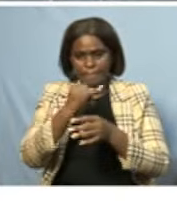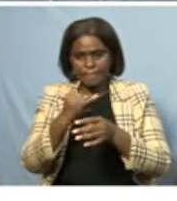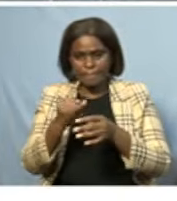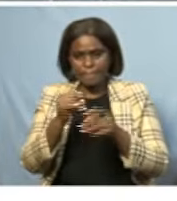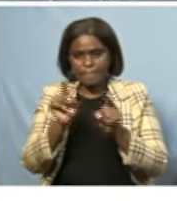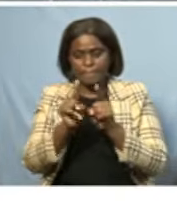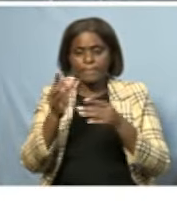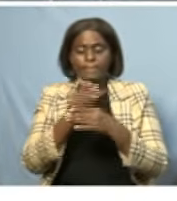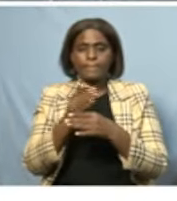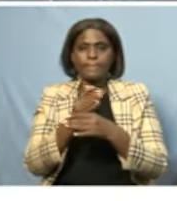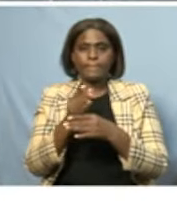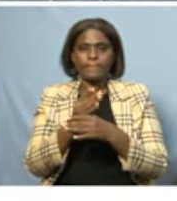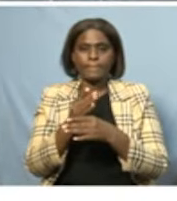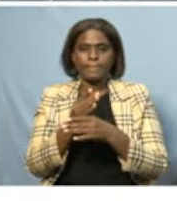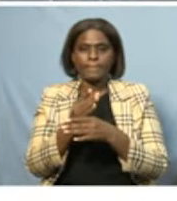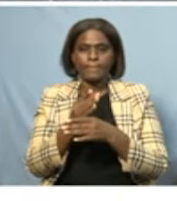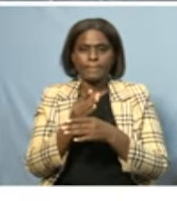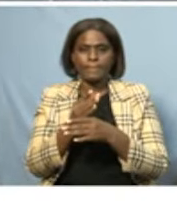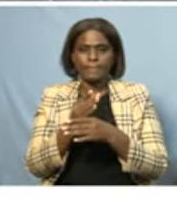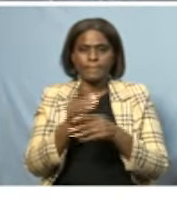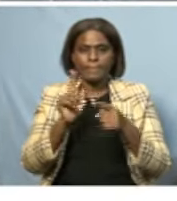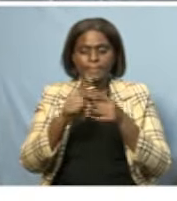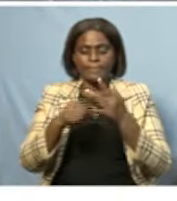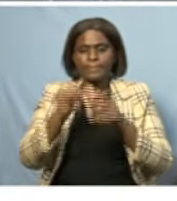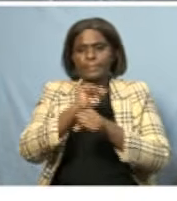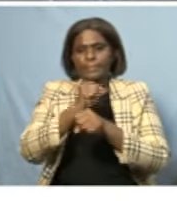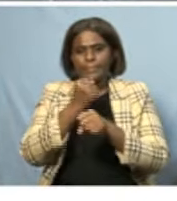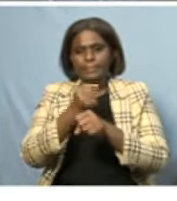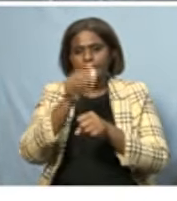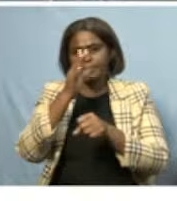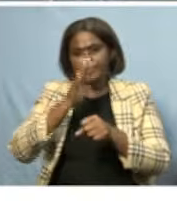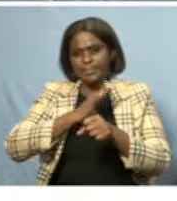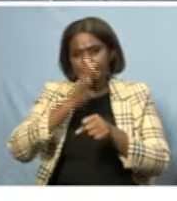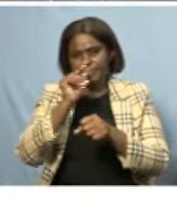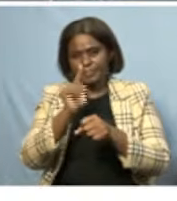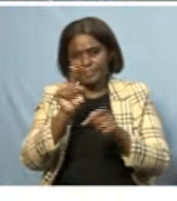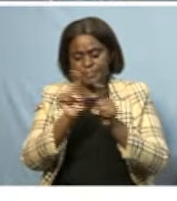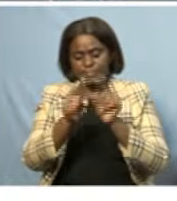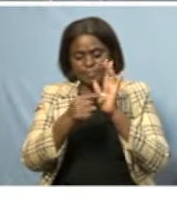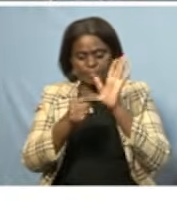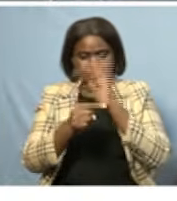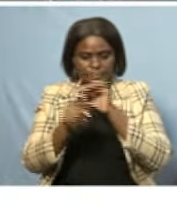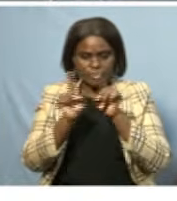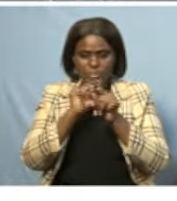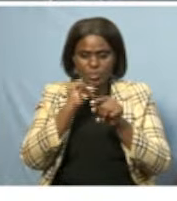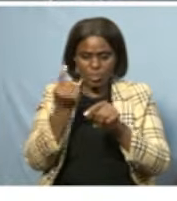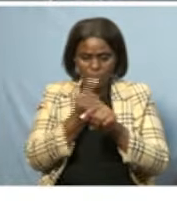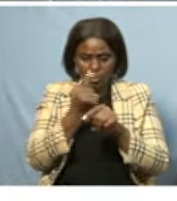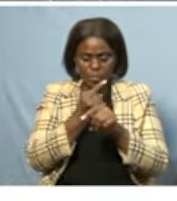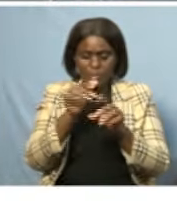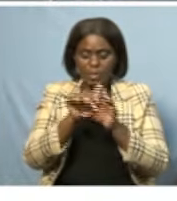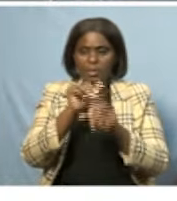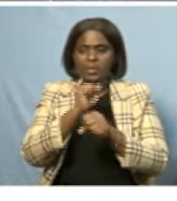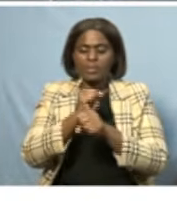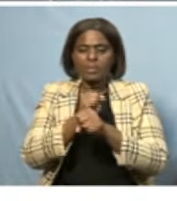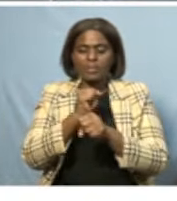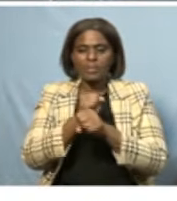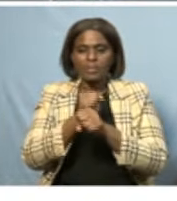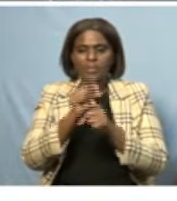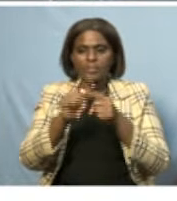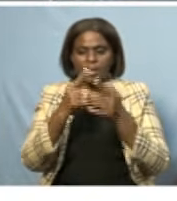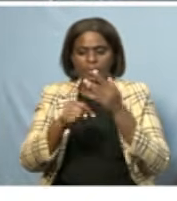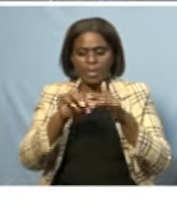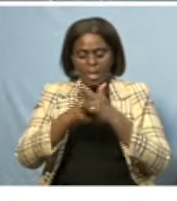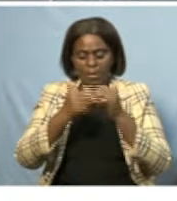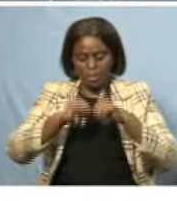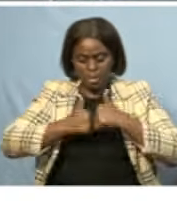and entrepreneurs. Patriotism, Madam Speaker, is demonstrated not only in words, but in